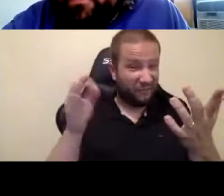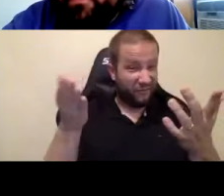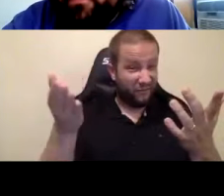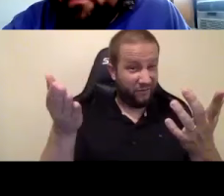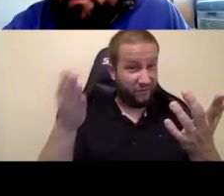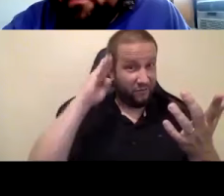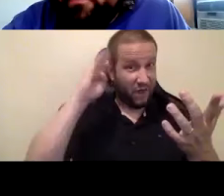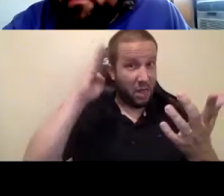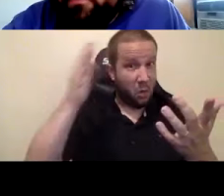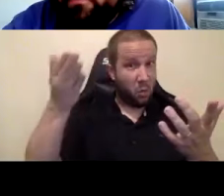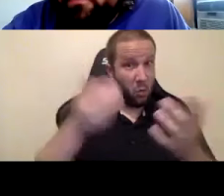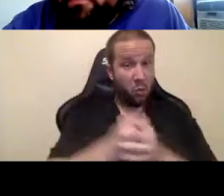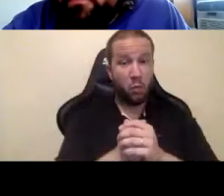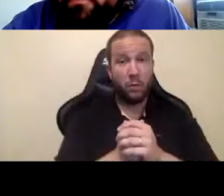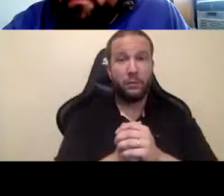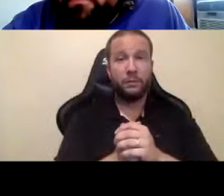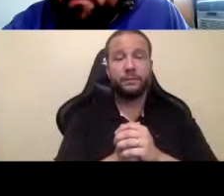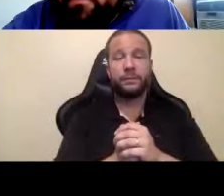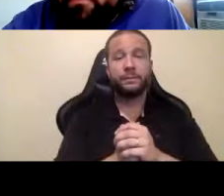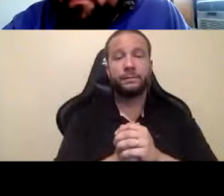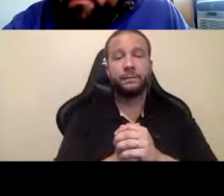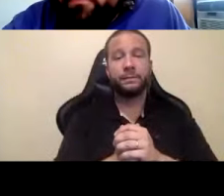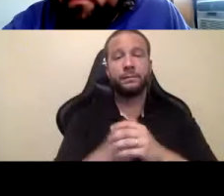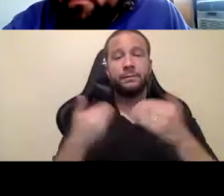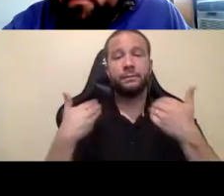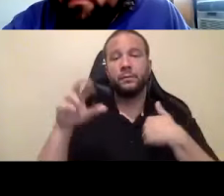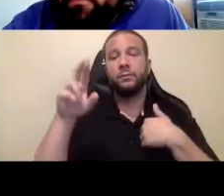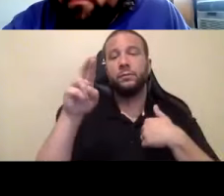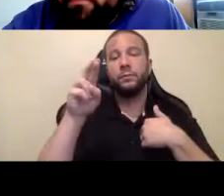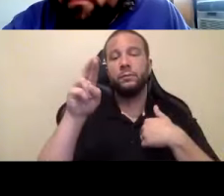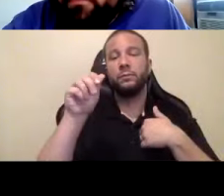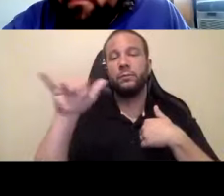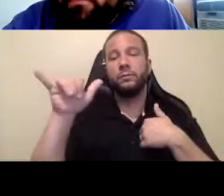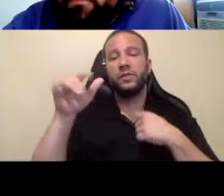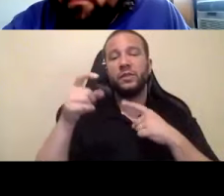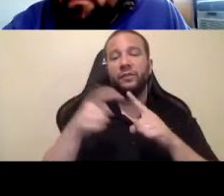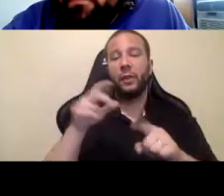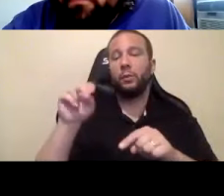Everyone, this is Ray from Jersey City.